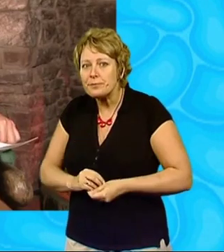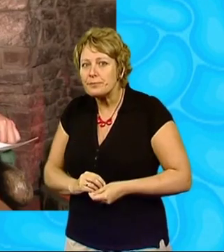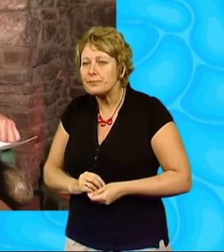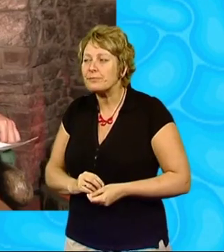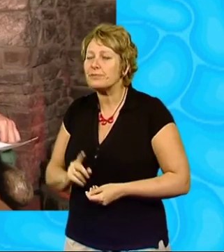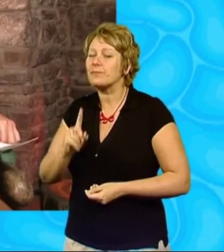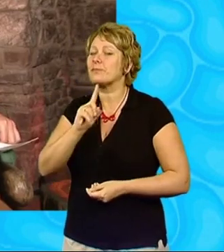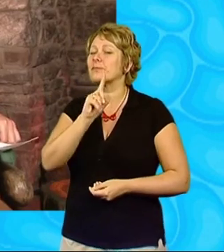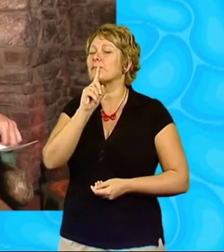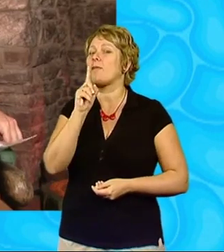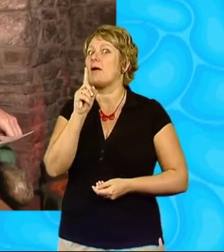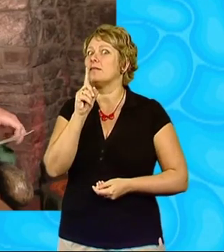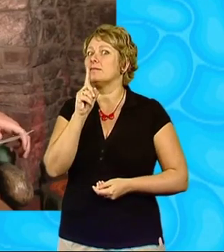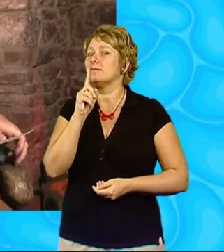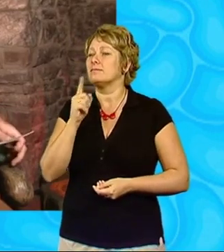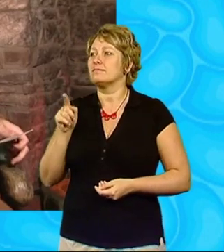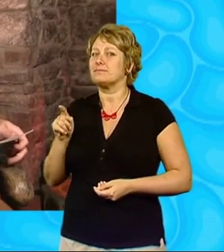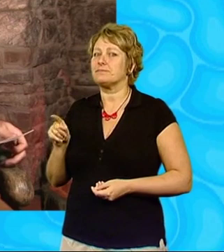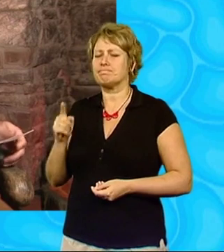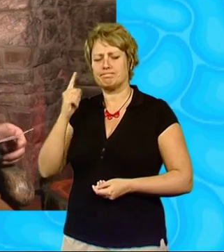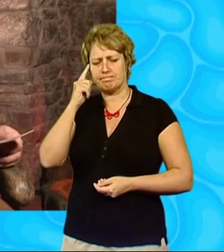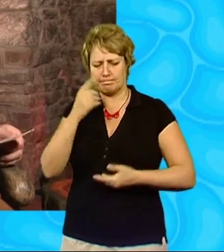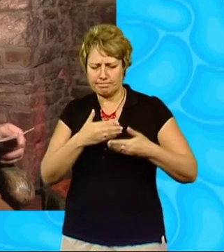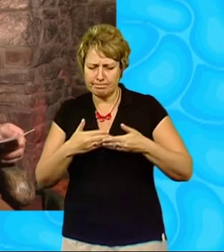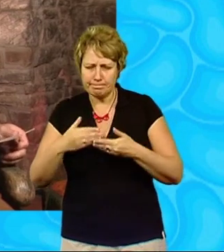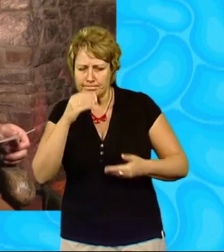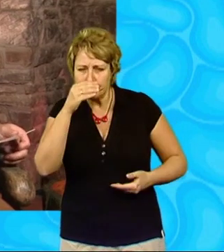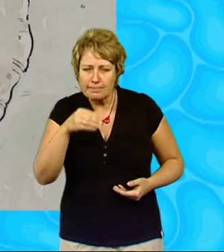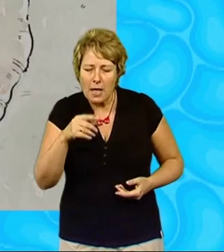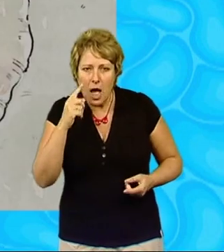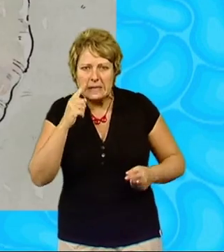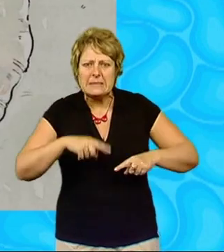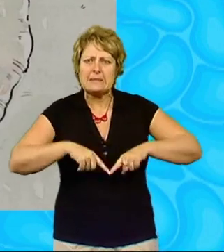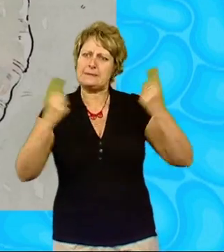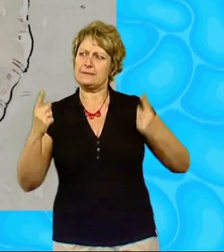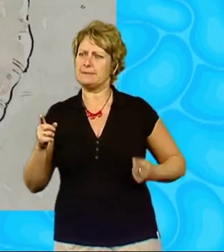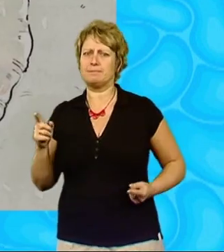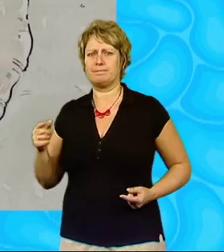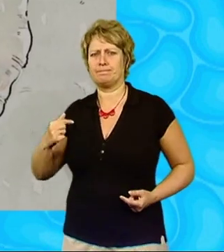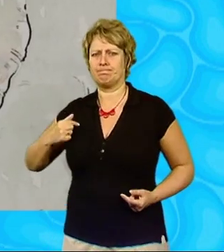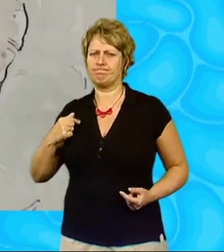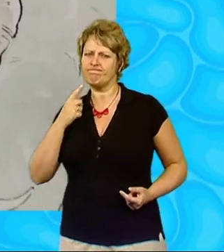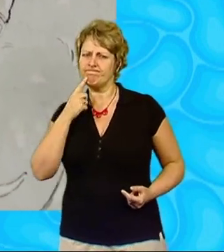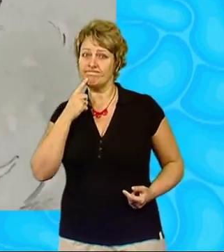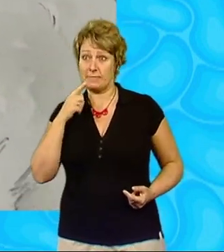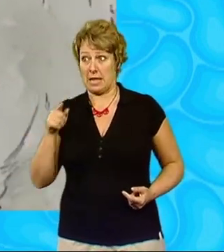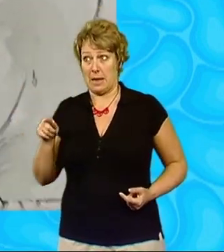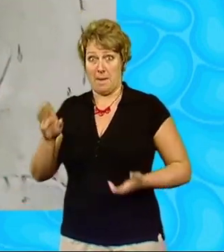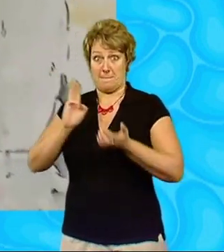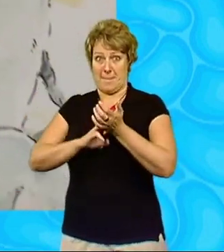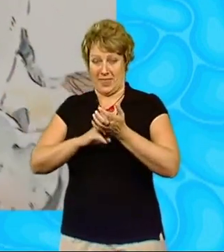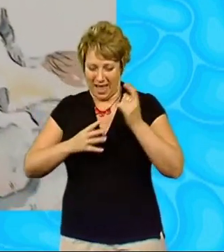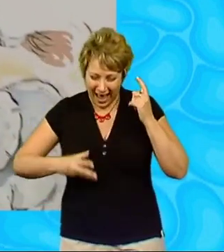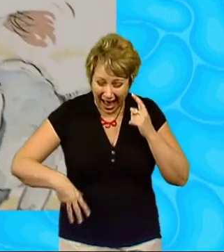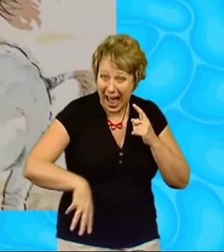But one morning, Maya decided that things were going to be different. Just as her mother was about to pick some